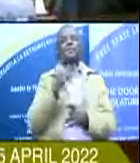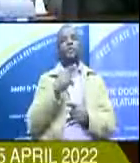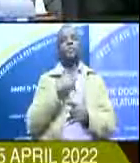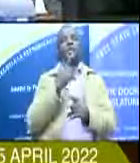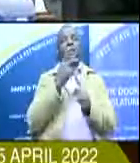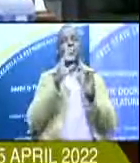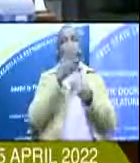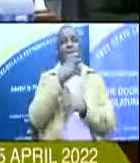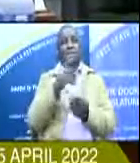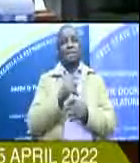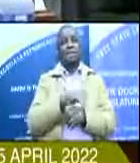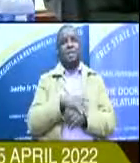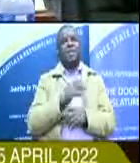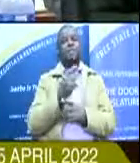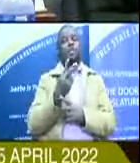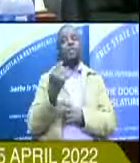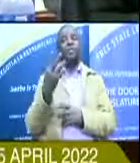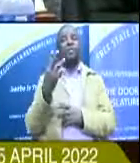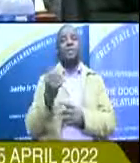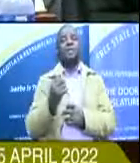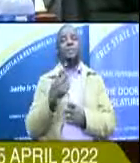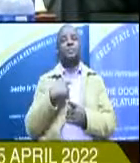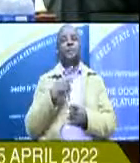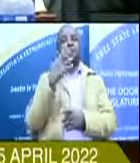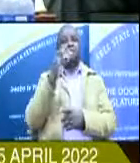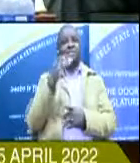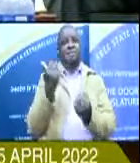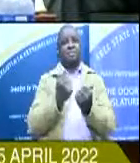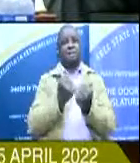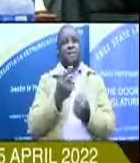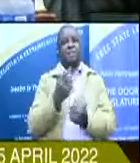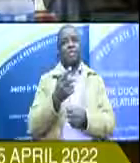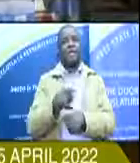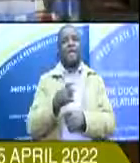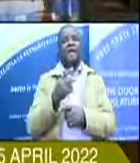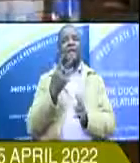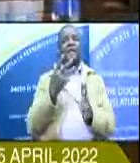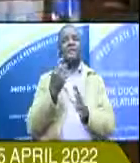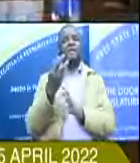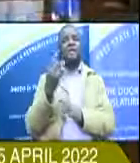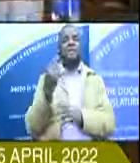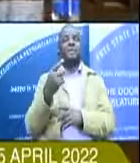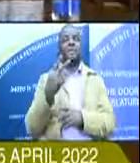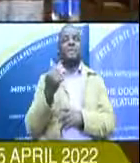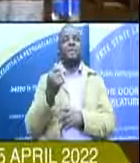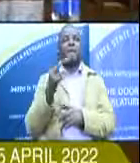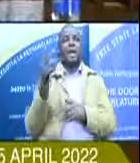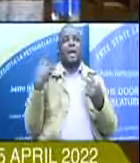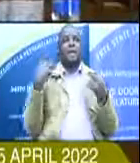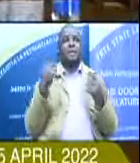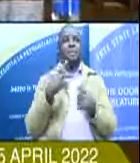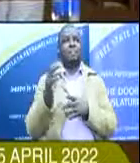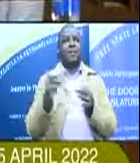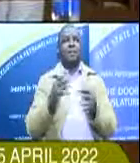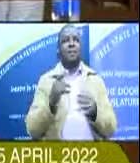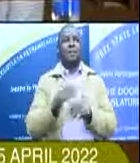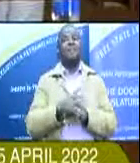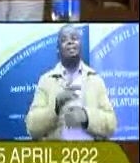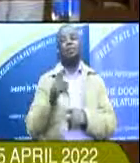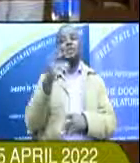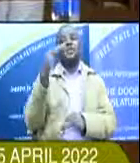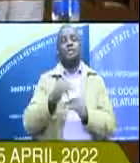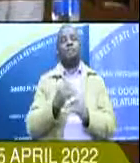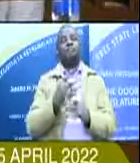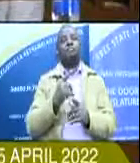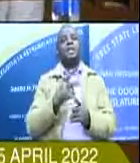34 medical officers who were government bursary holders and 956 nurses were employed. This significantly